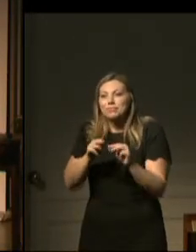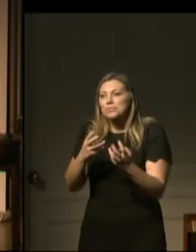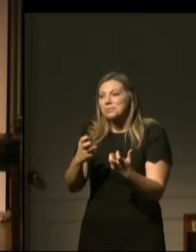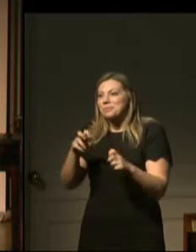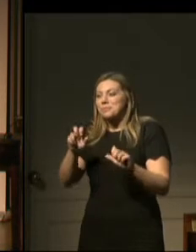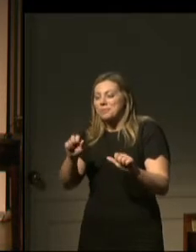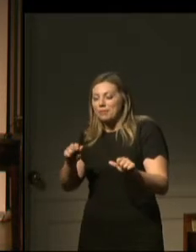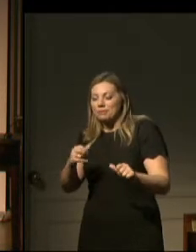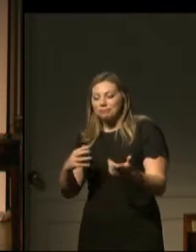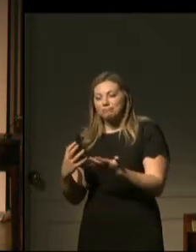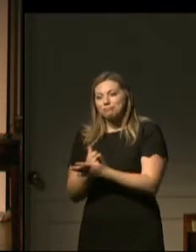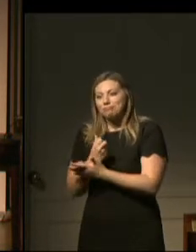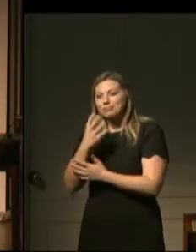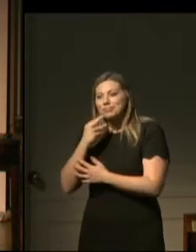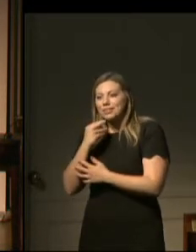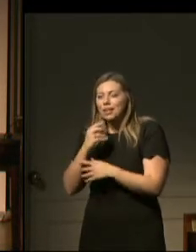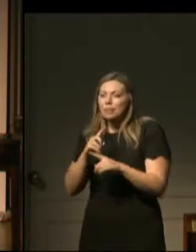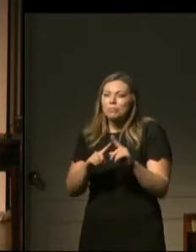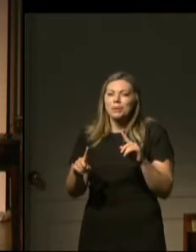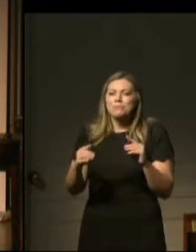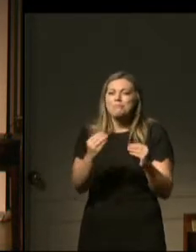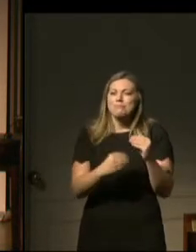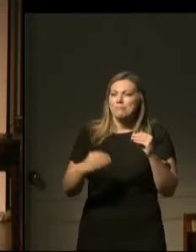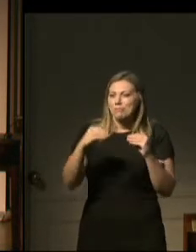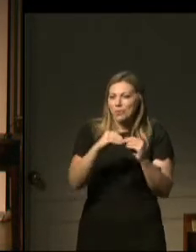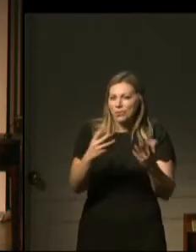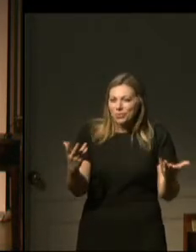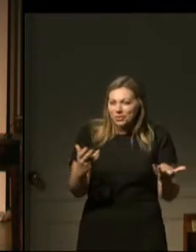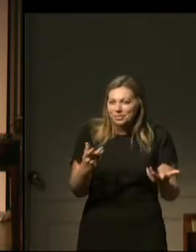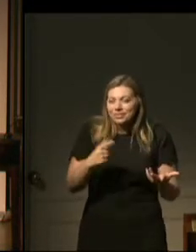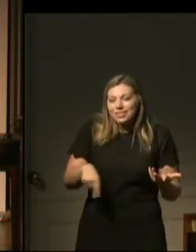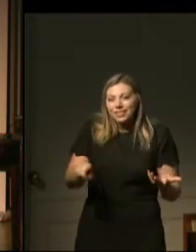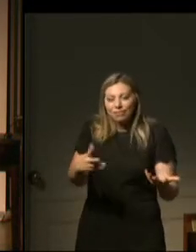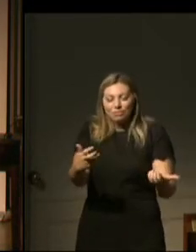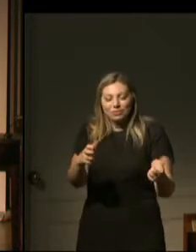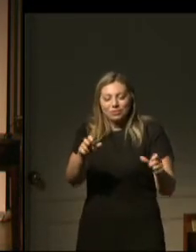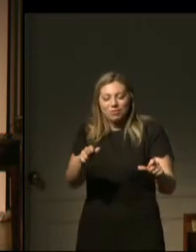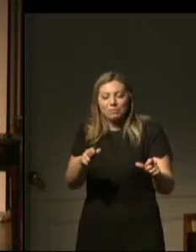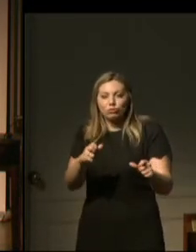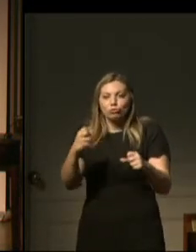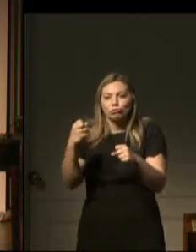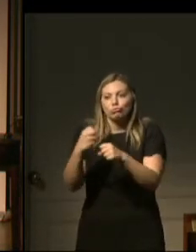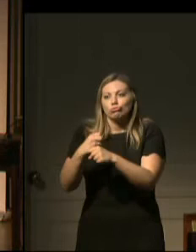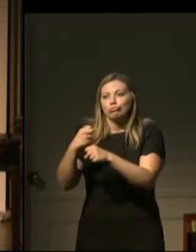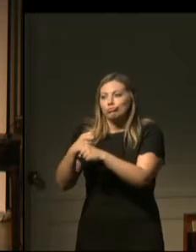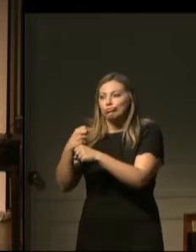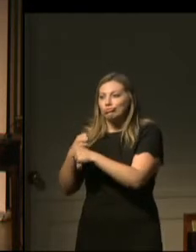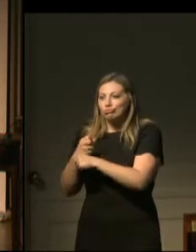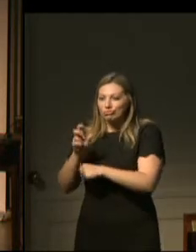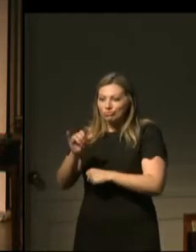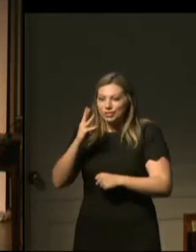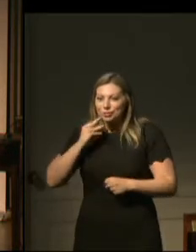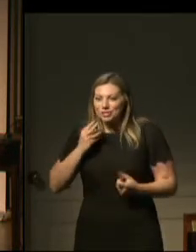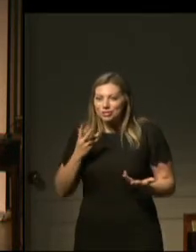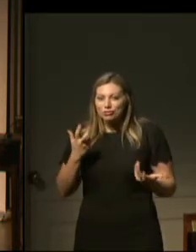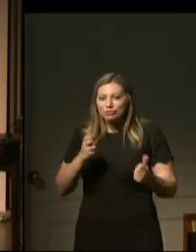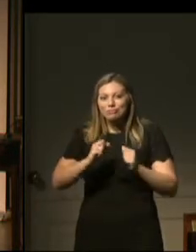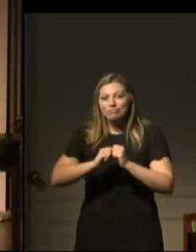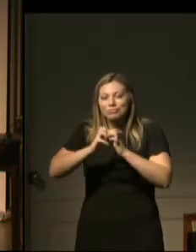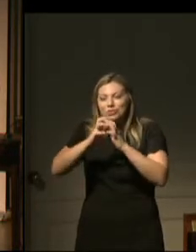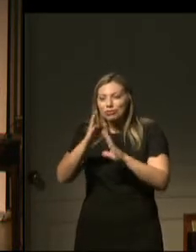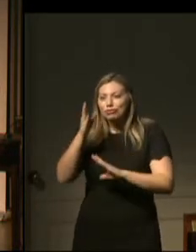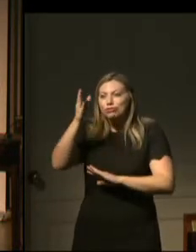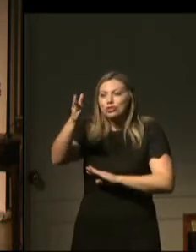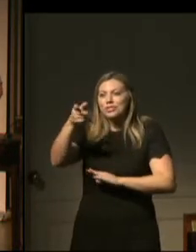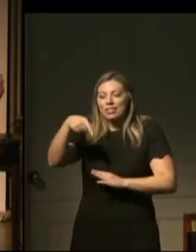these experiences. But even more than that, they want to be able to create them. They want to build the future that they want